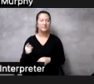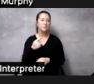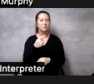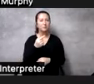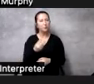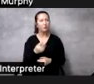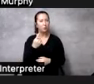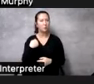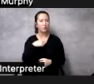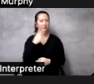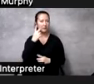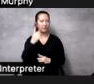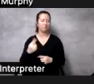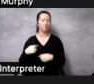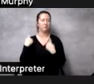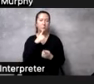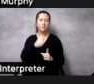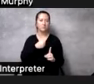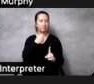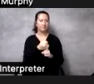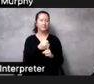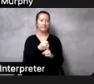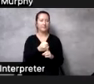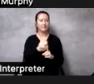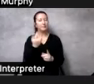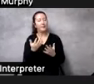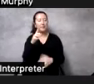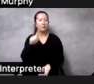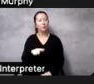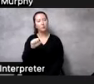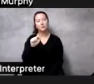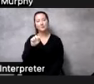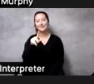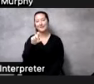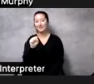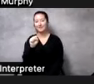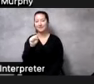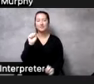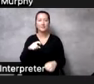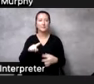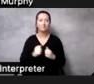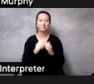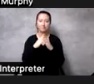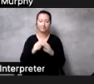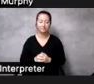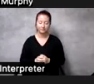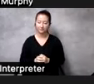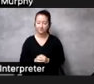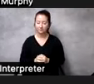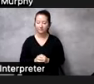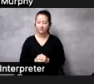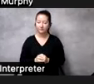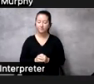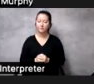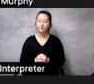be high impact and hopefully kind of low stakes tools to implement. So the